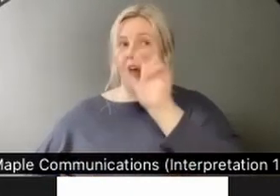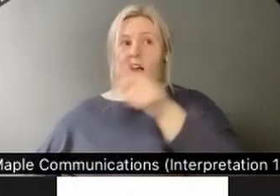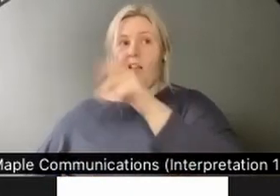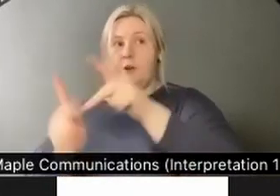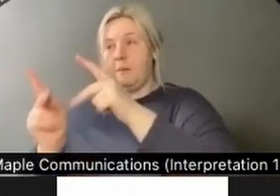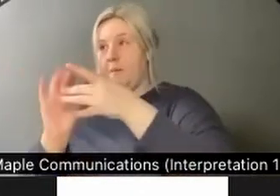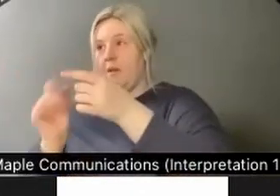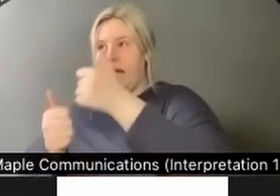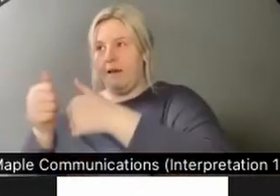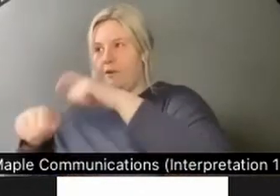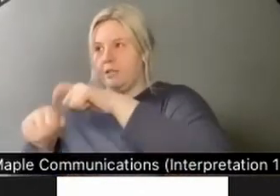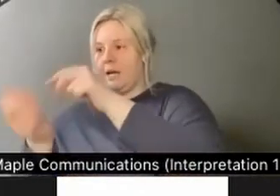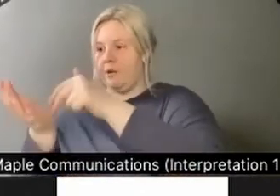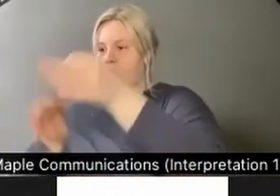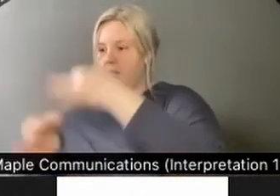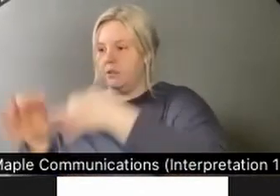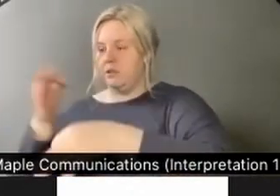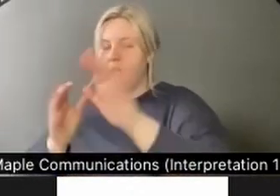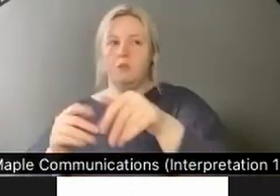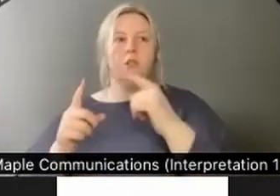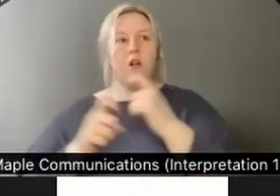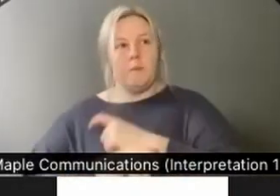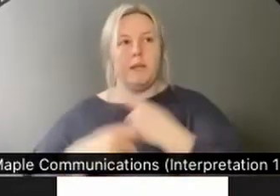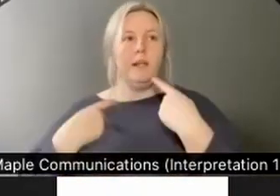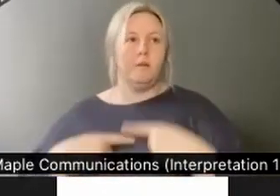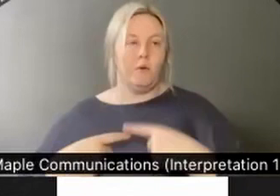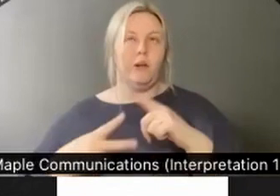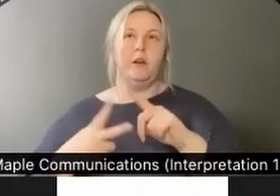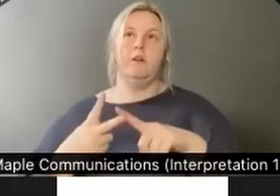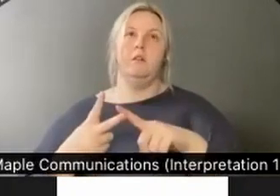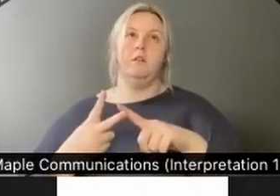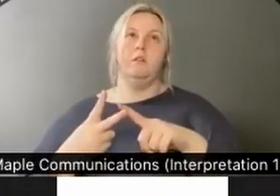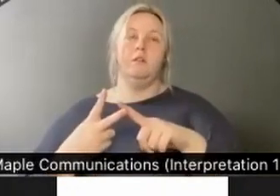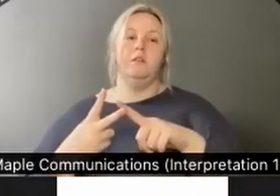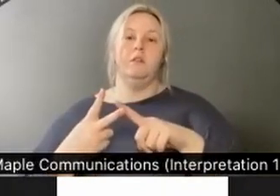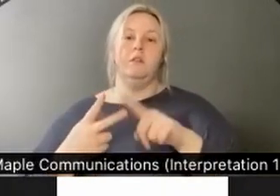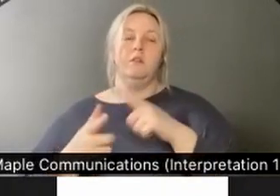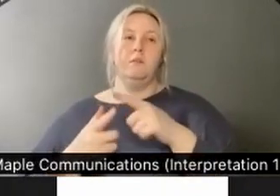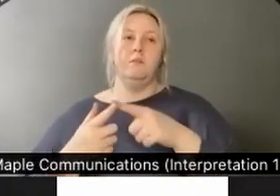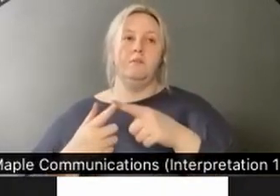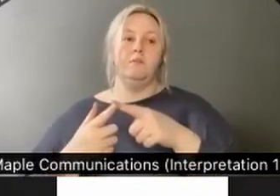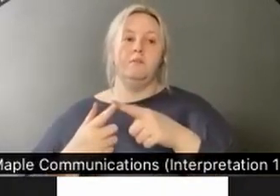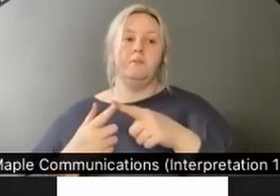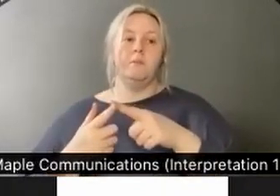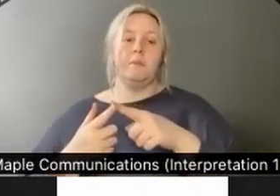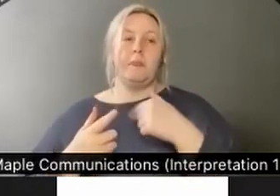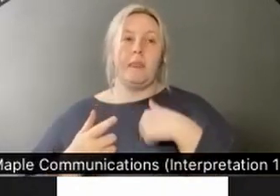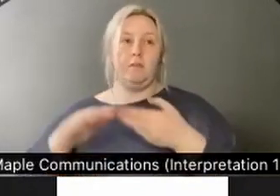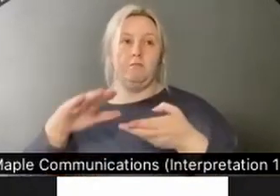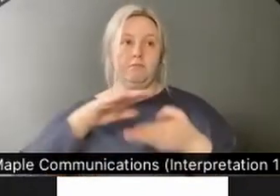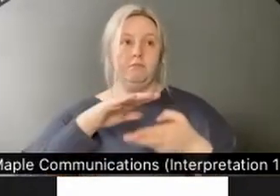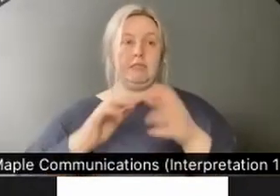change: complicated pneumonia, R1. But then came the day that I went for a CT scan. Two nurses